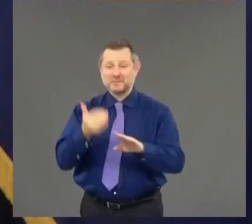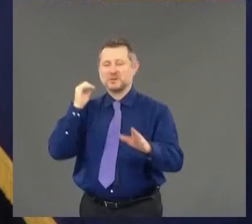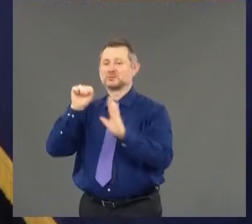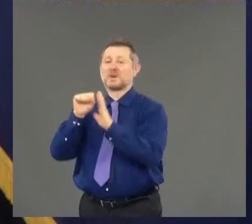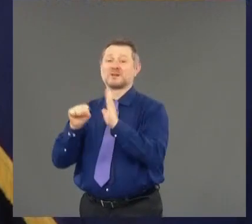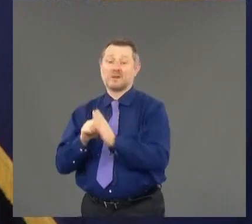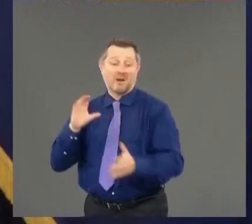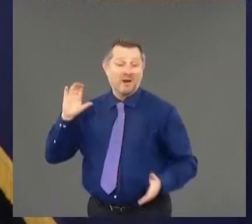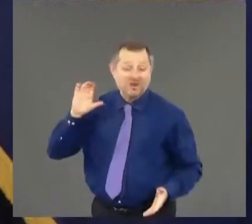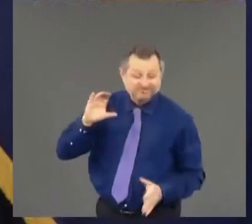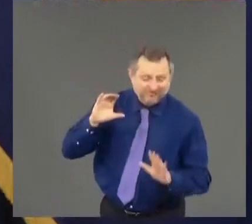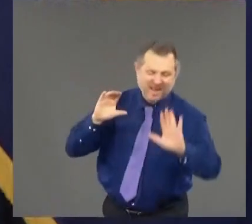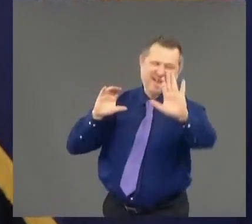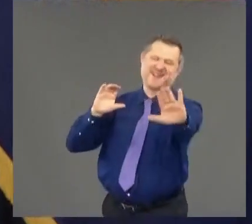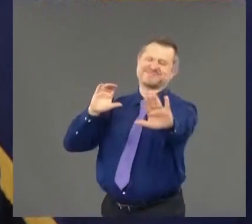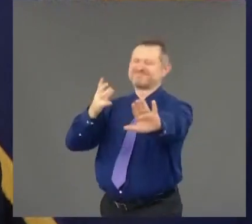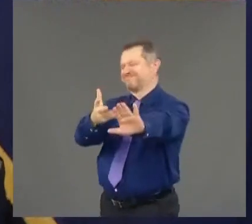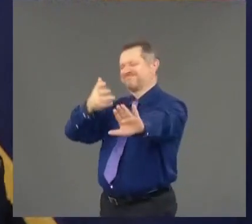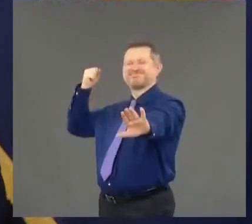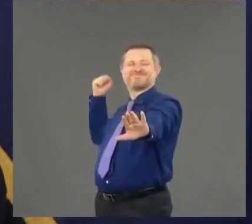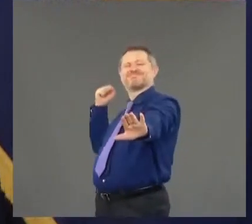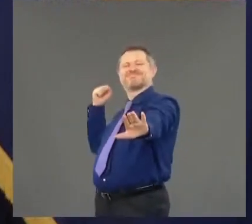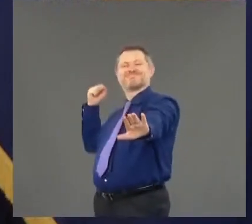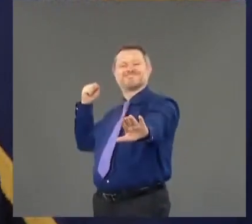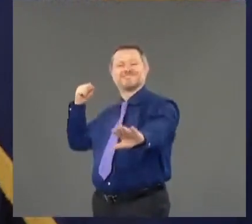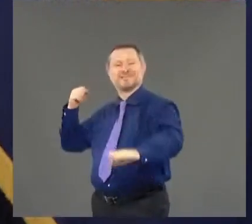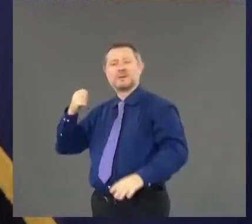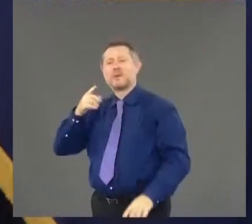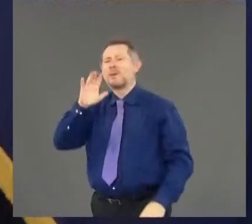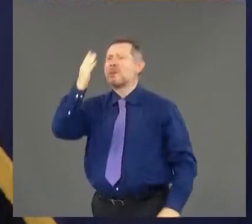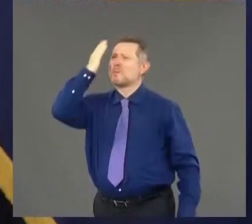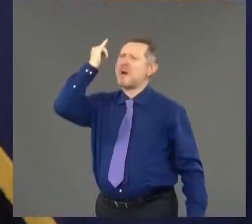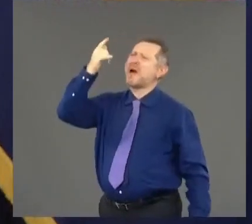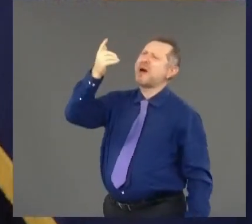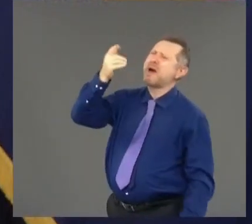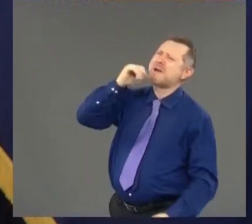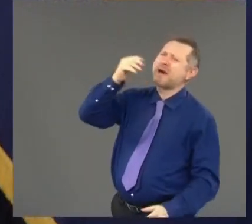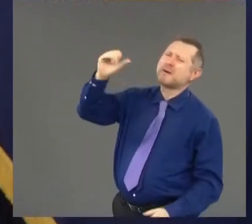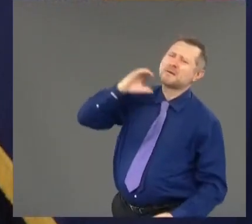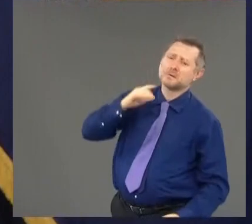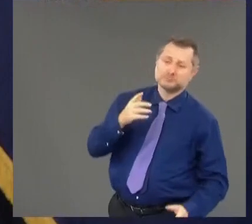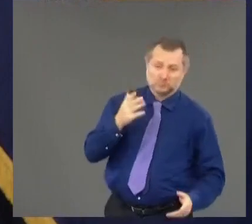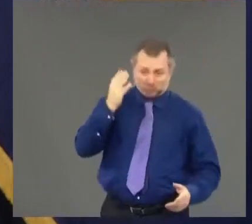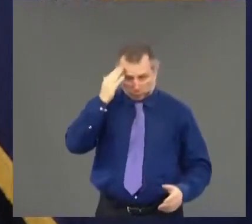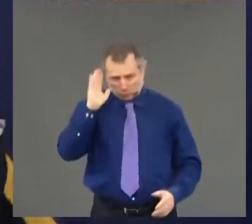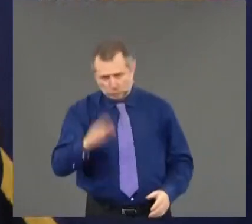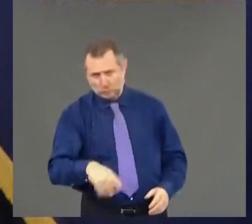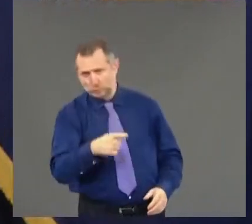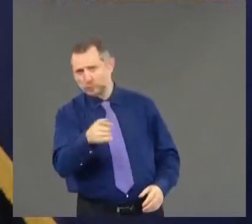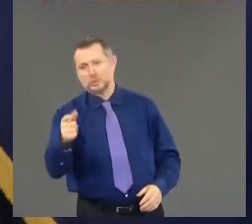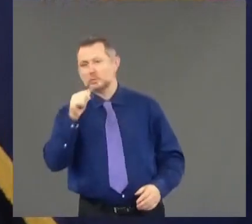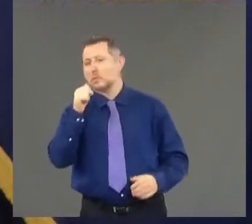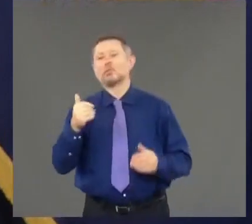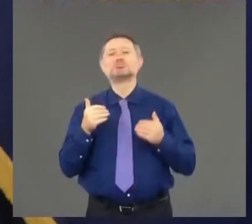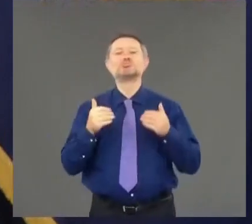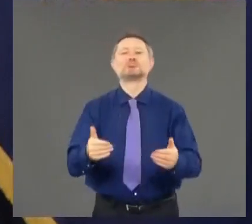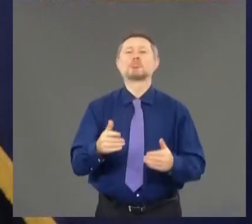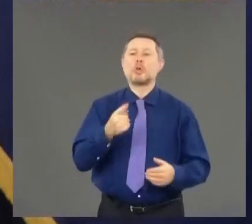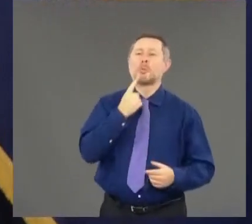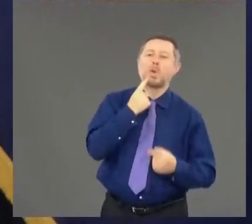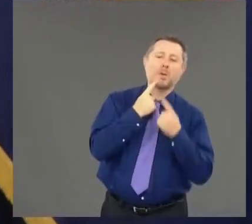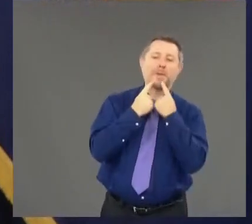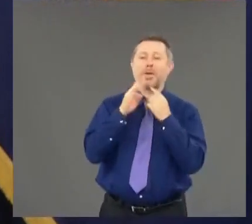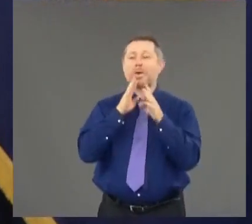Why did you do that? Because I knew they were not going to have a real conversation. And I wanted to create the